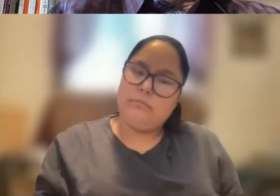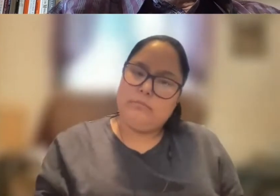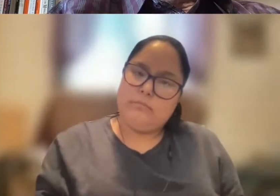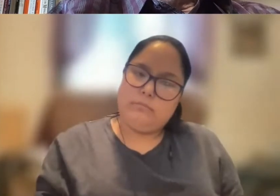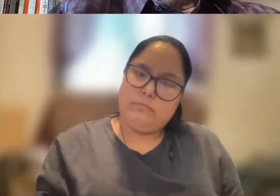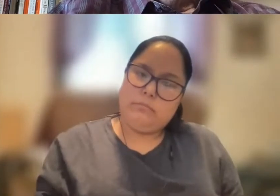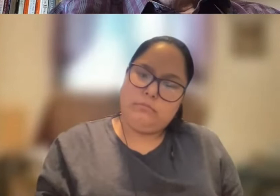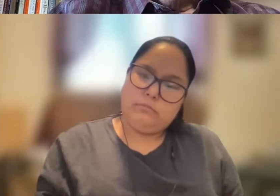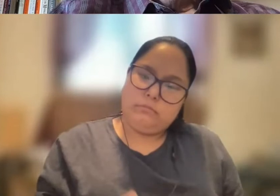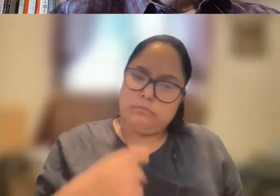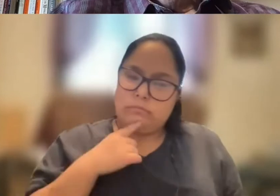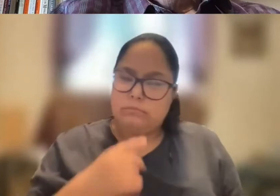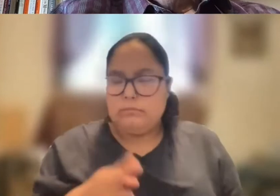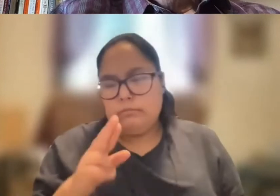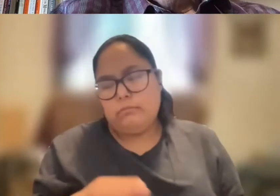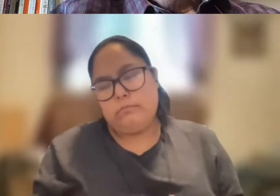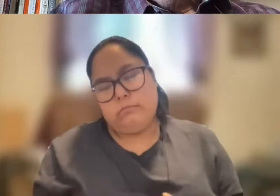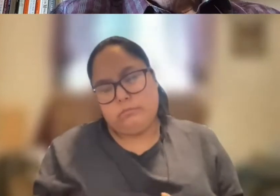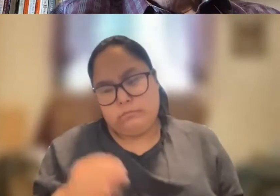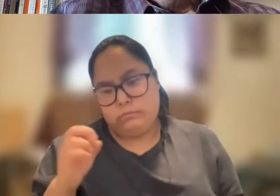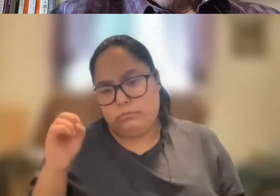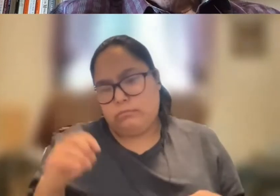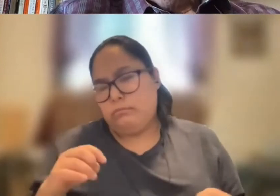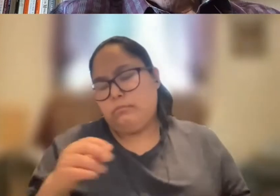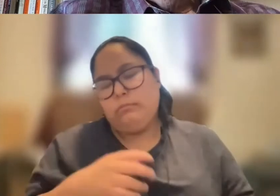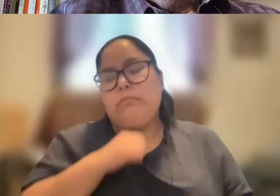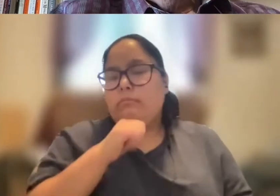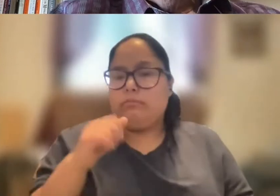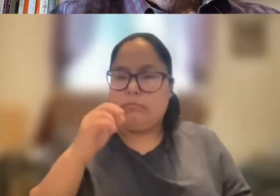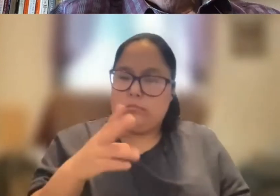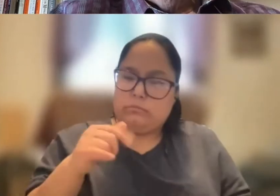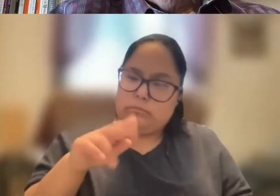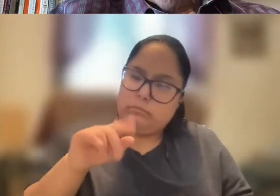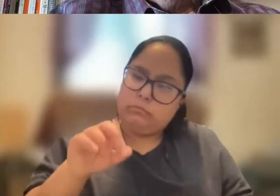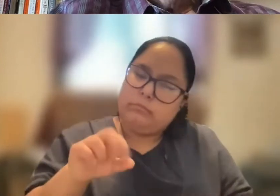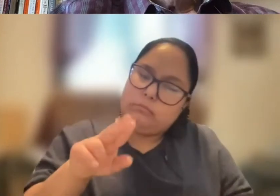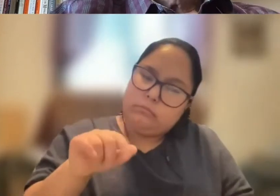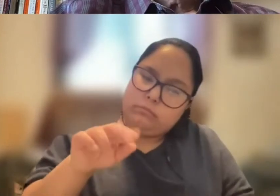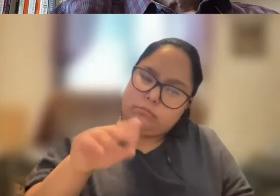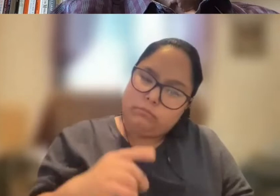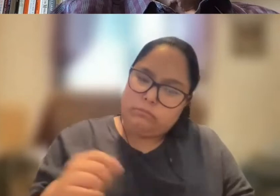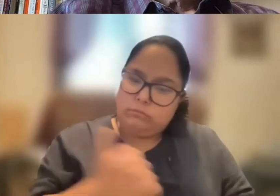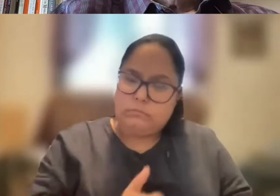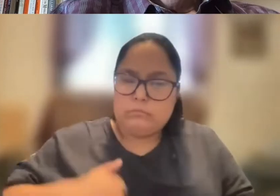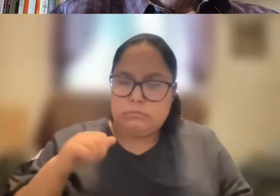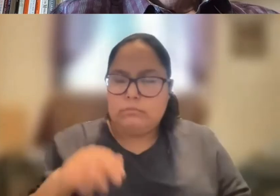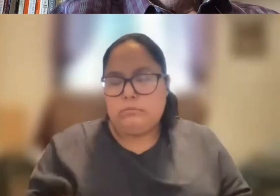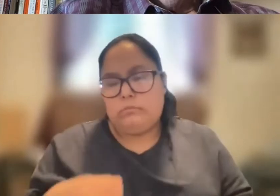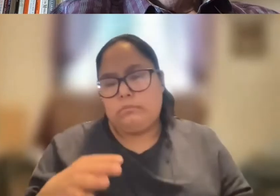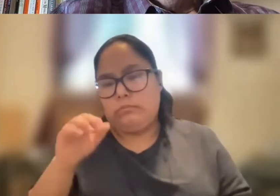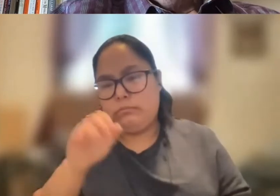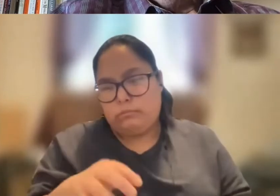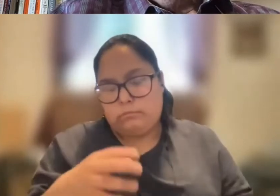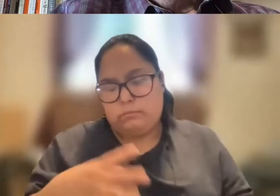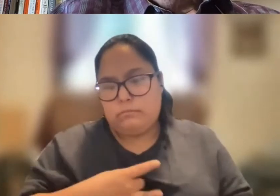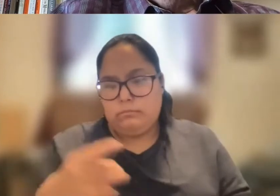so I'm not trying to poo-poo what Prime Minister Trudeau did. His apology was like